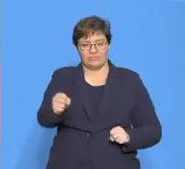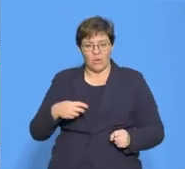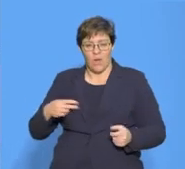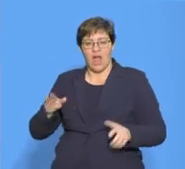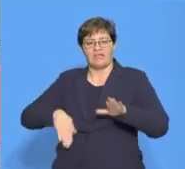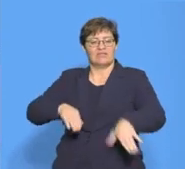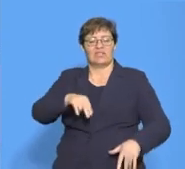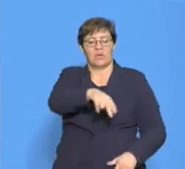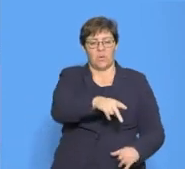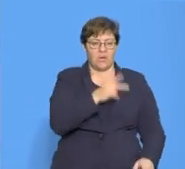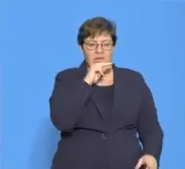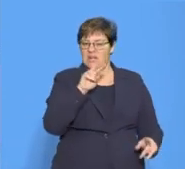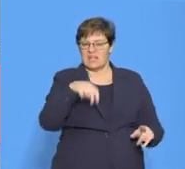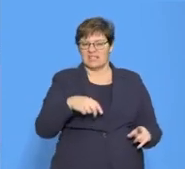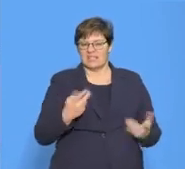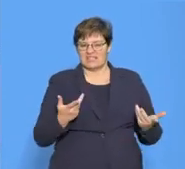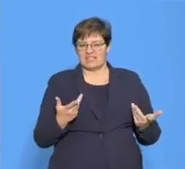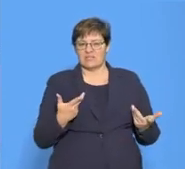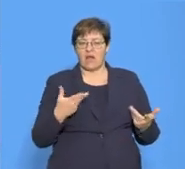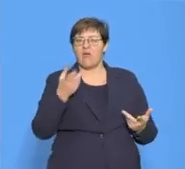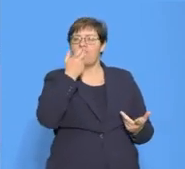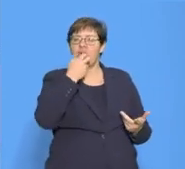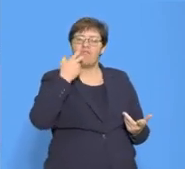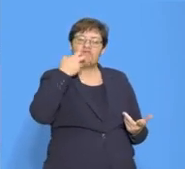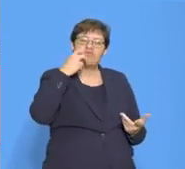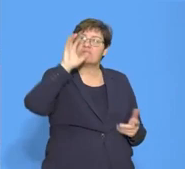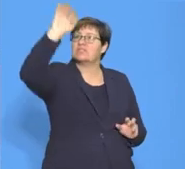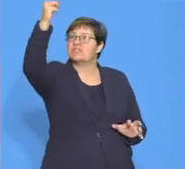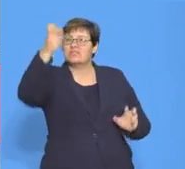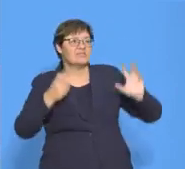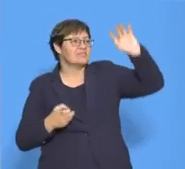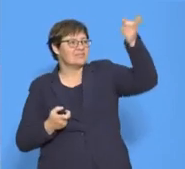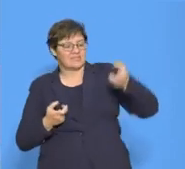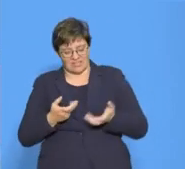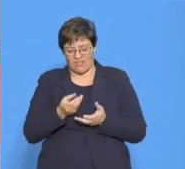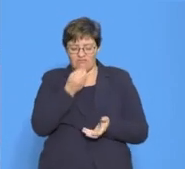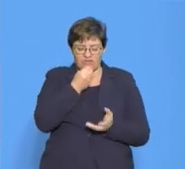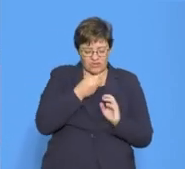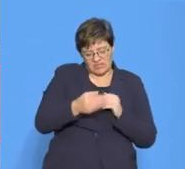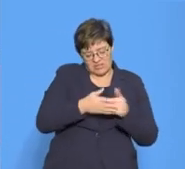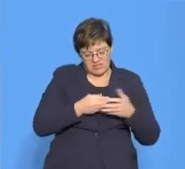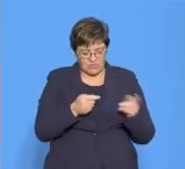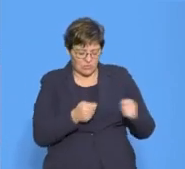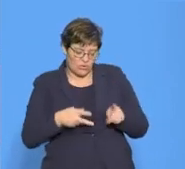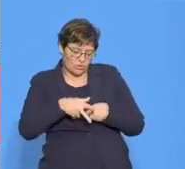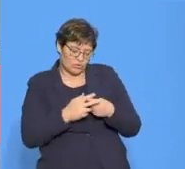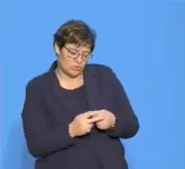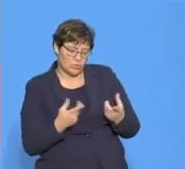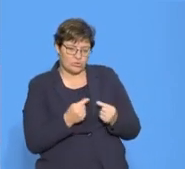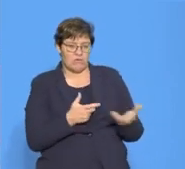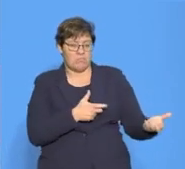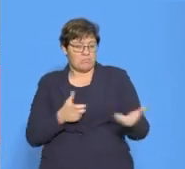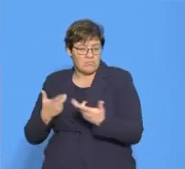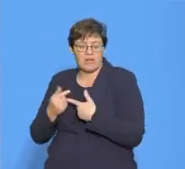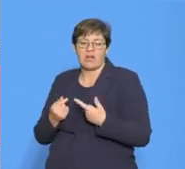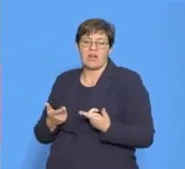up things, to carry things, to pick food, to handle food, to handle tools, to